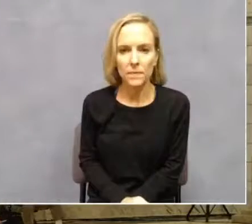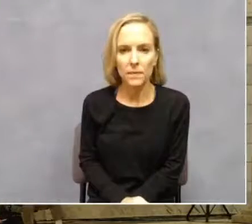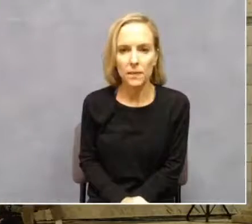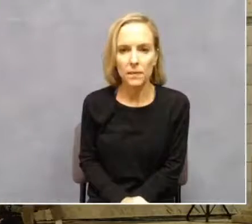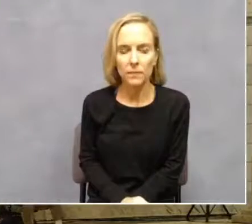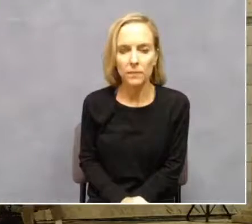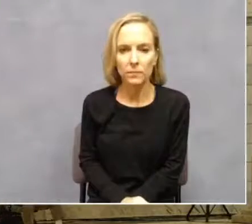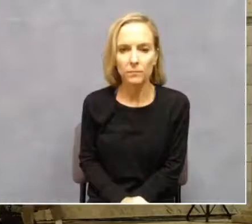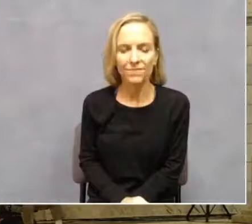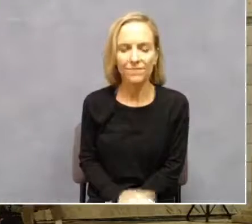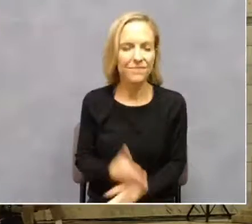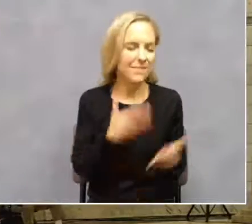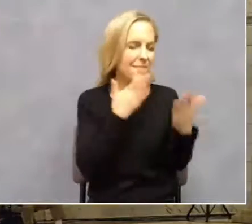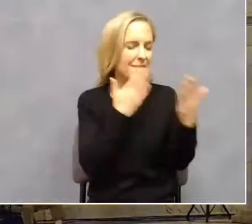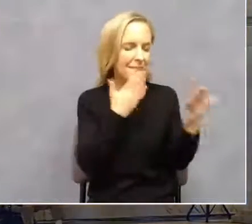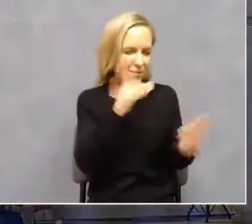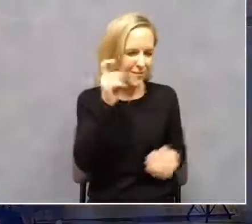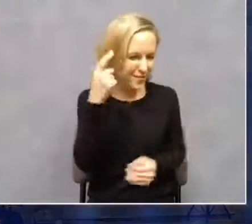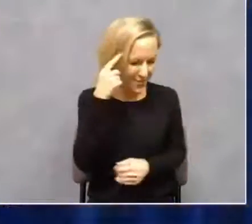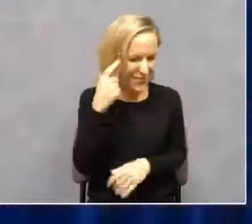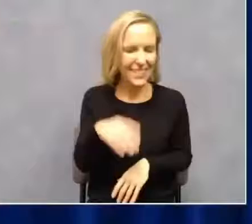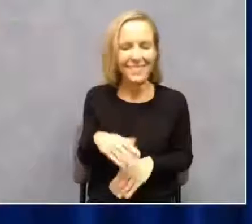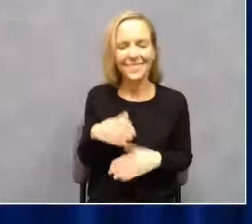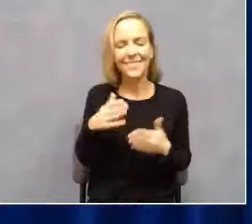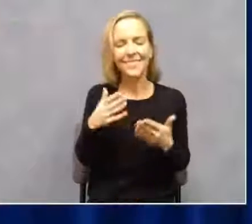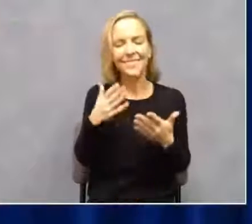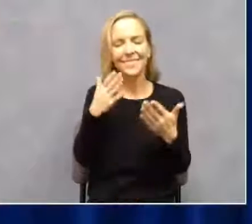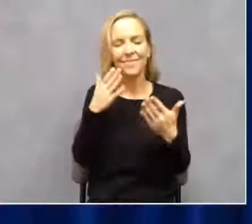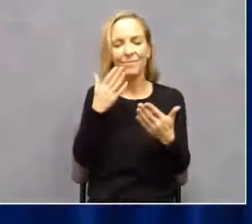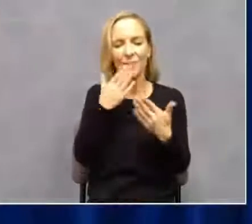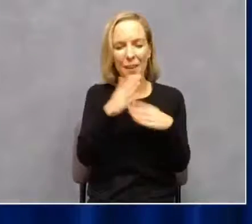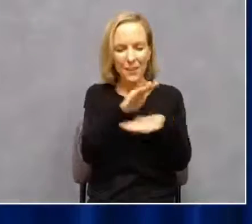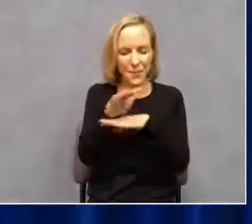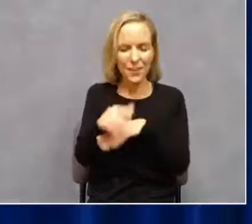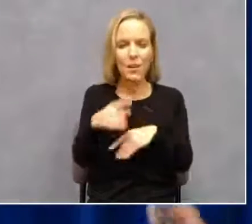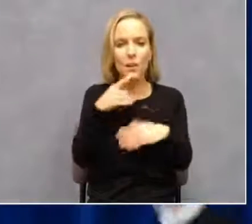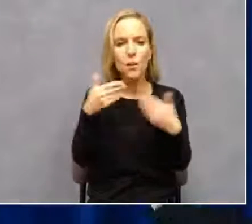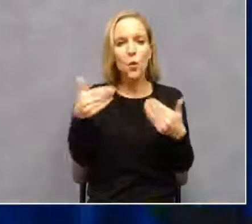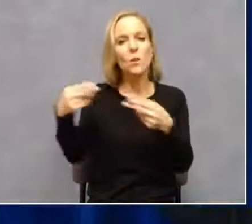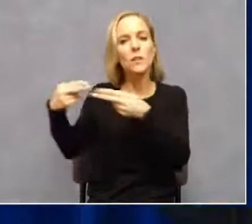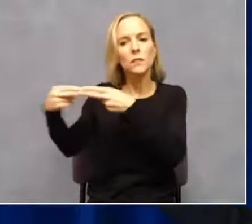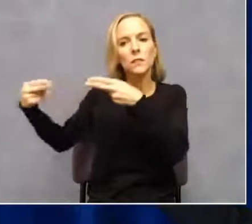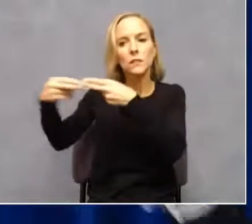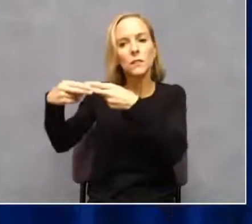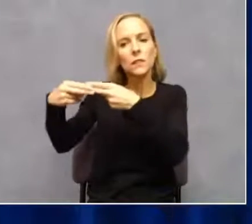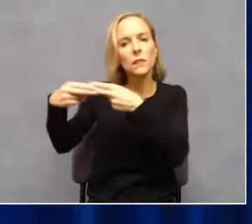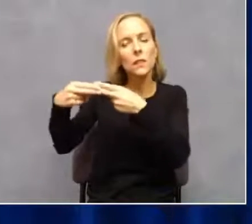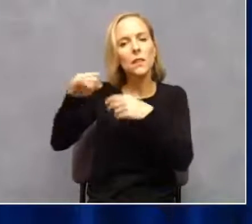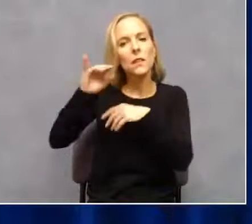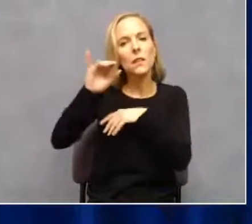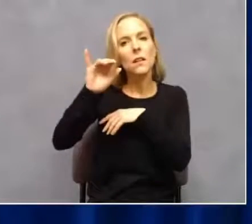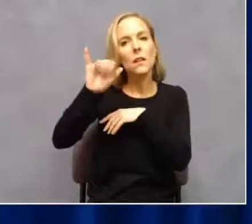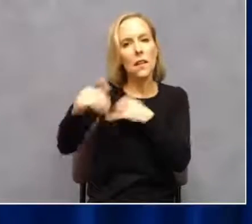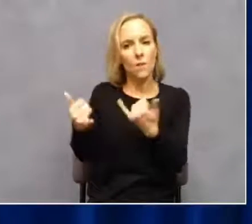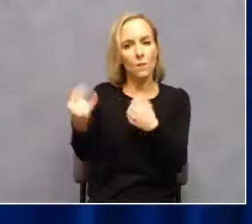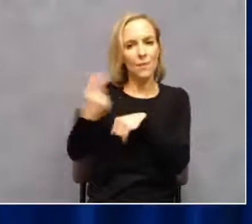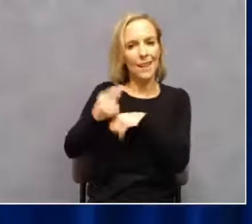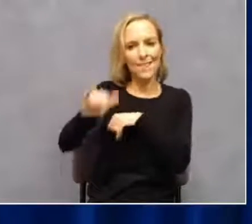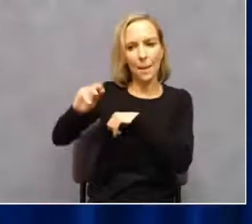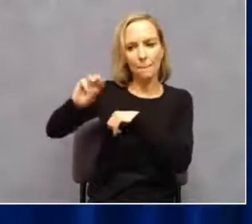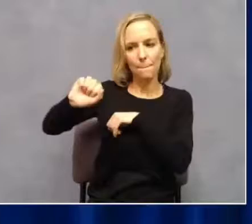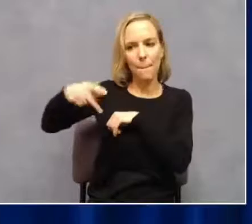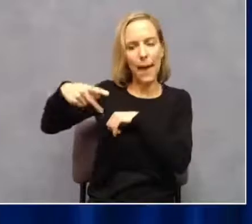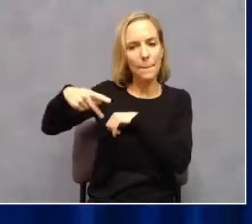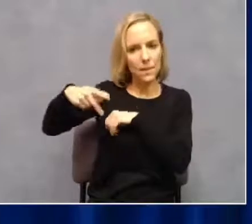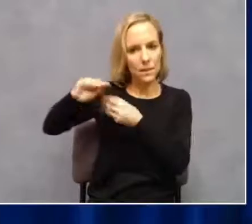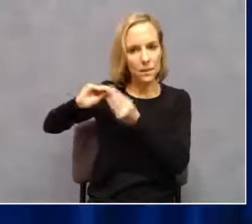Thank you, Governor Beshear. Good afternoon, everyone. If we could put up the incidence rate map, the one from today, please. I only